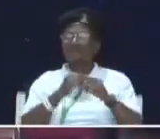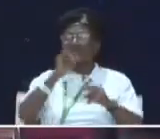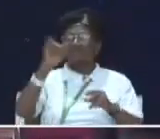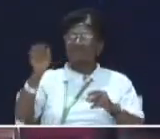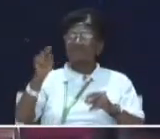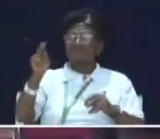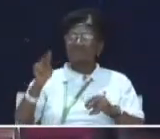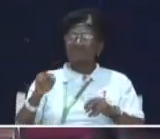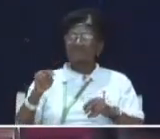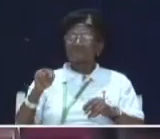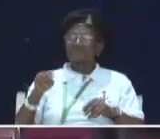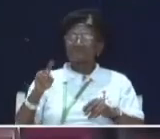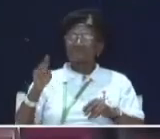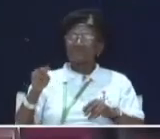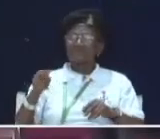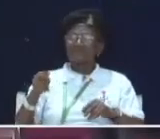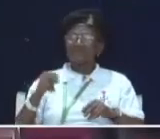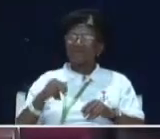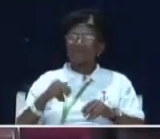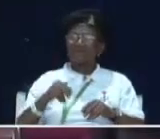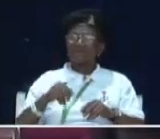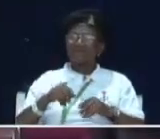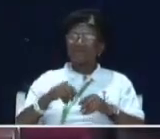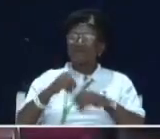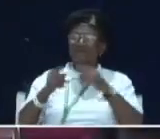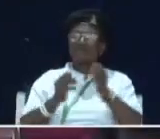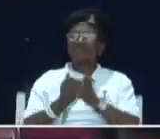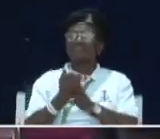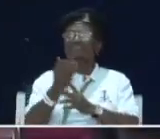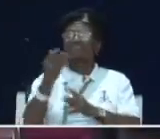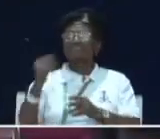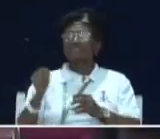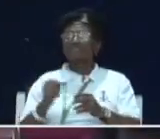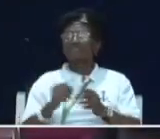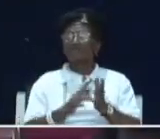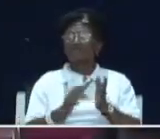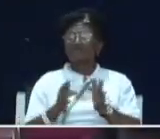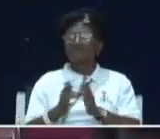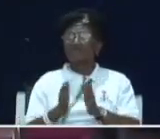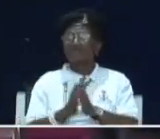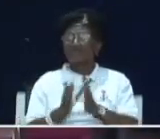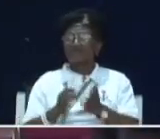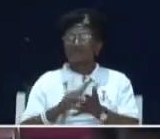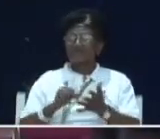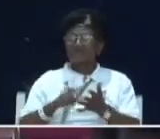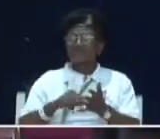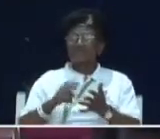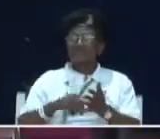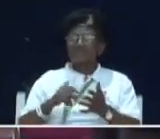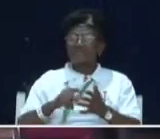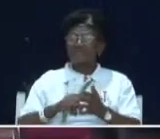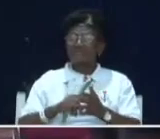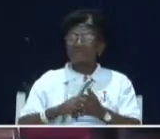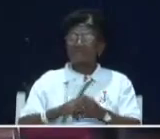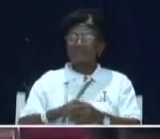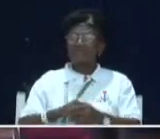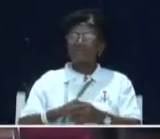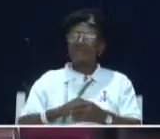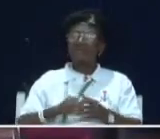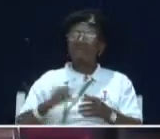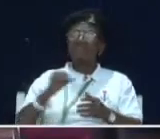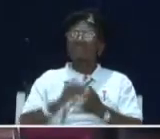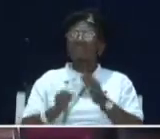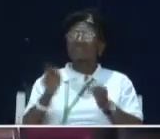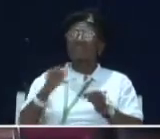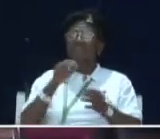You can go through the scriptures. I don't have all the time, but if you were a Bible scholar,